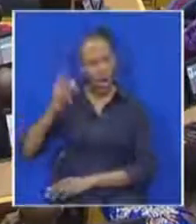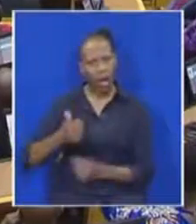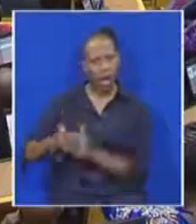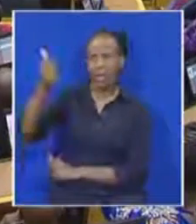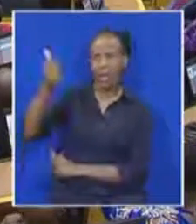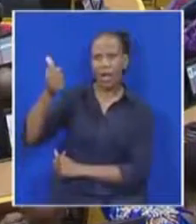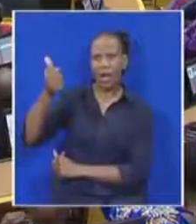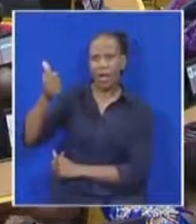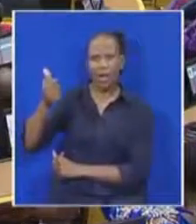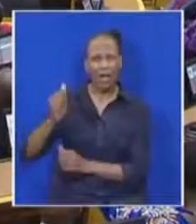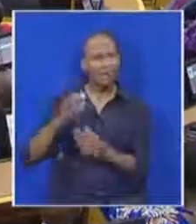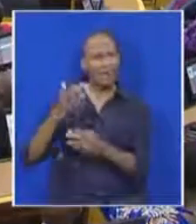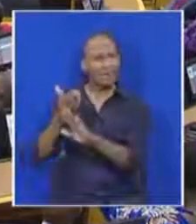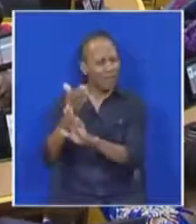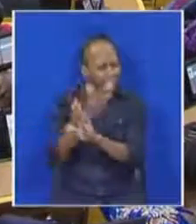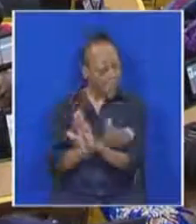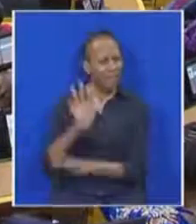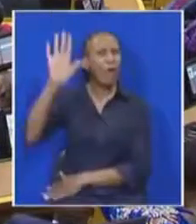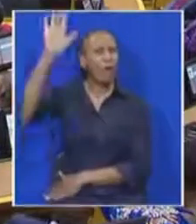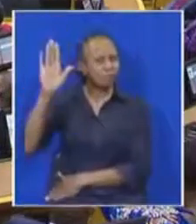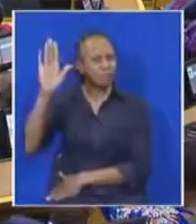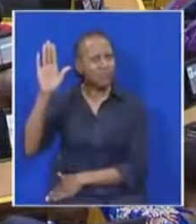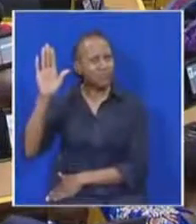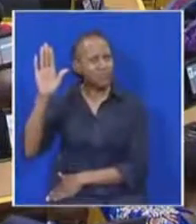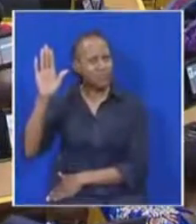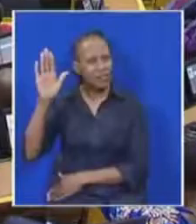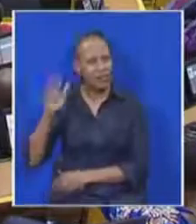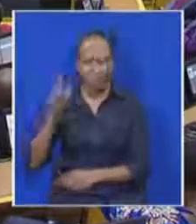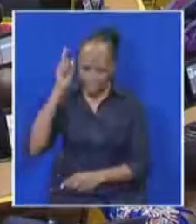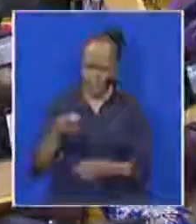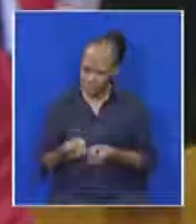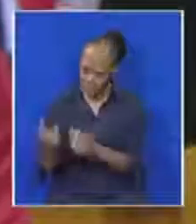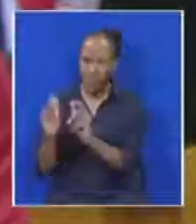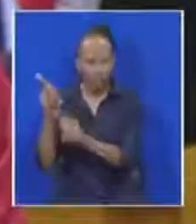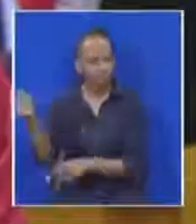his hand before the leader of the DA. The least you can do is to give